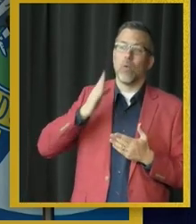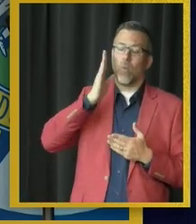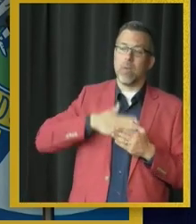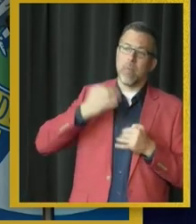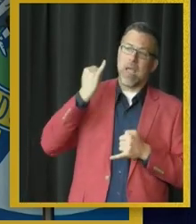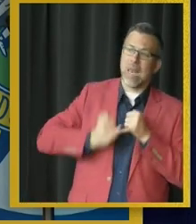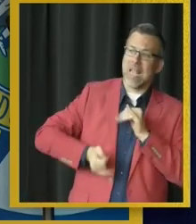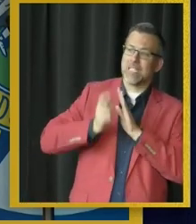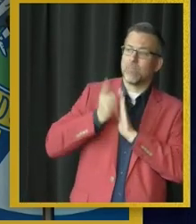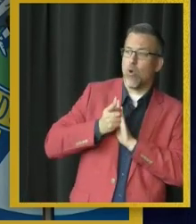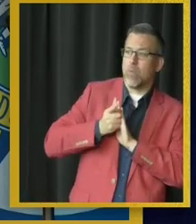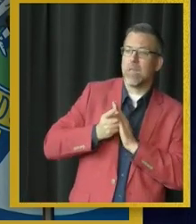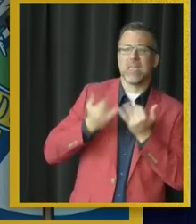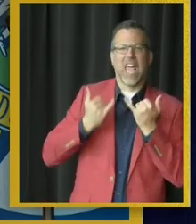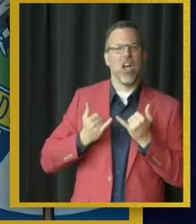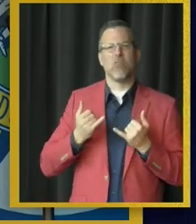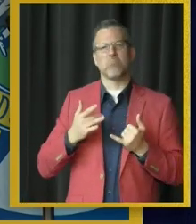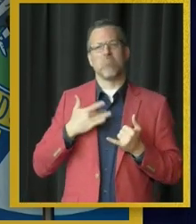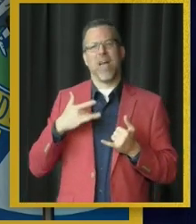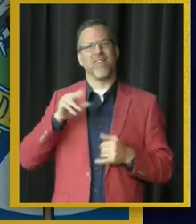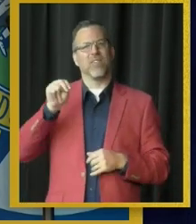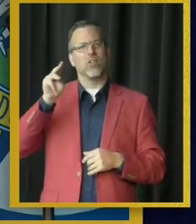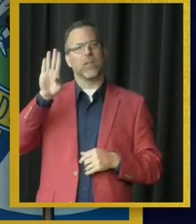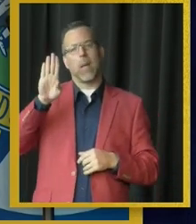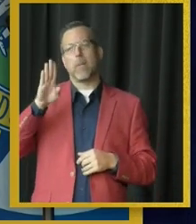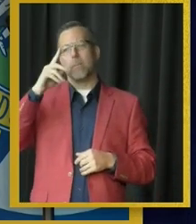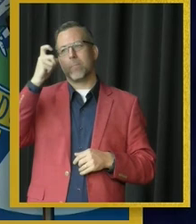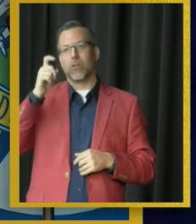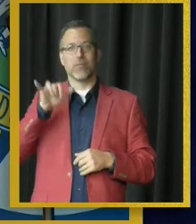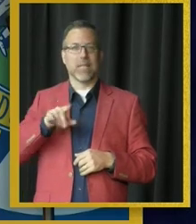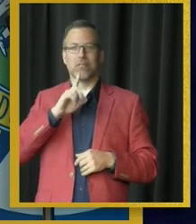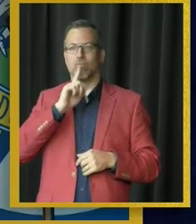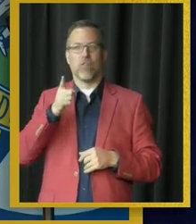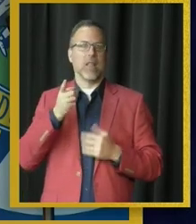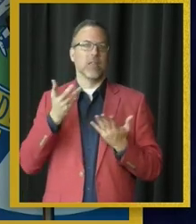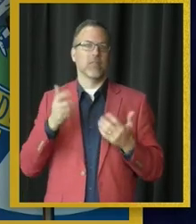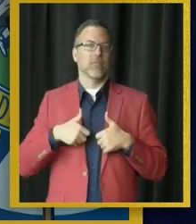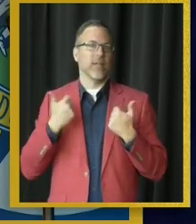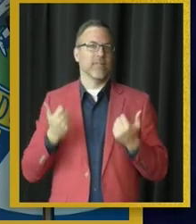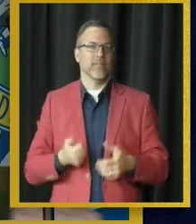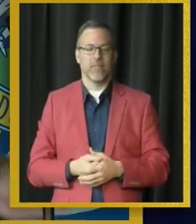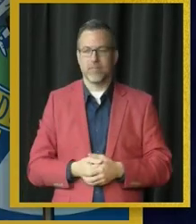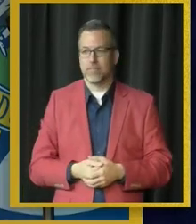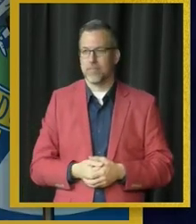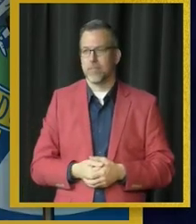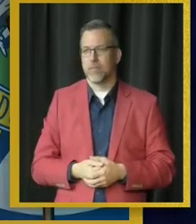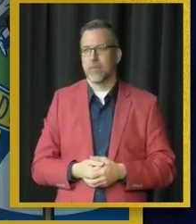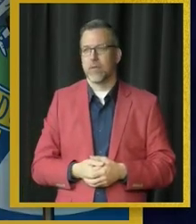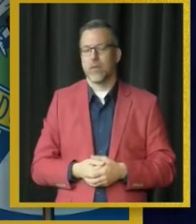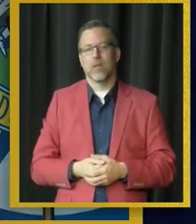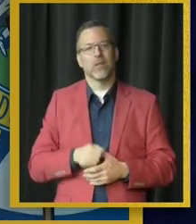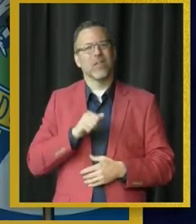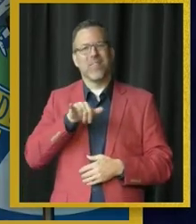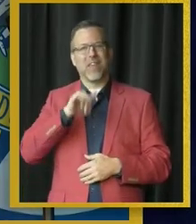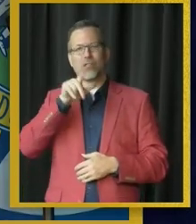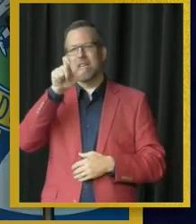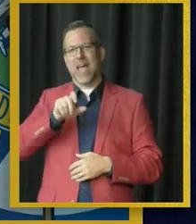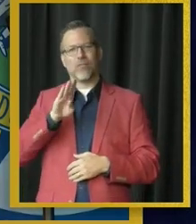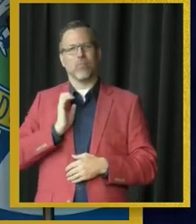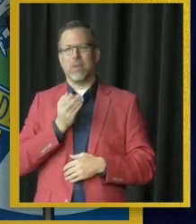as scary anymore, because it's just the reality. This doesn't need to be our